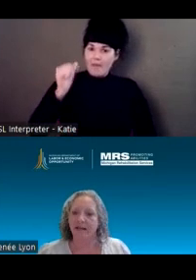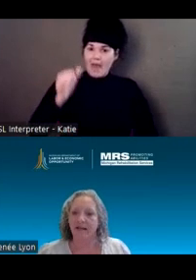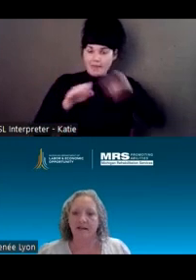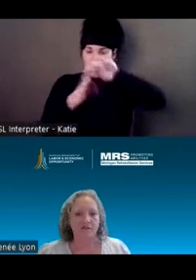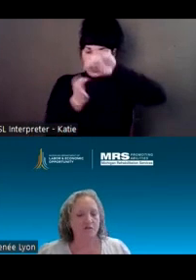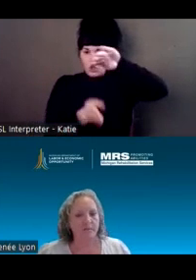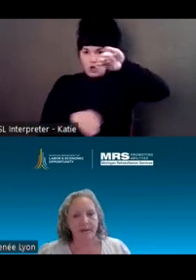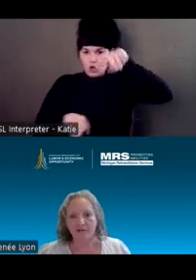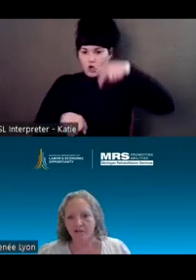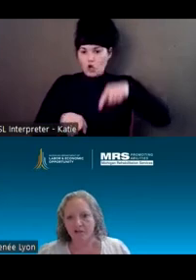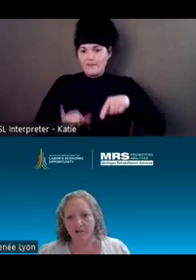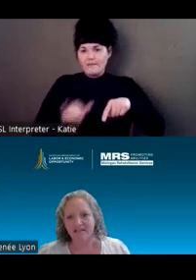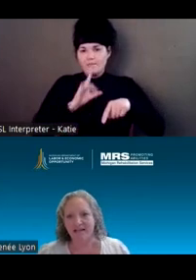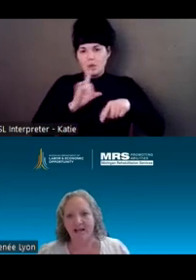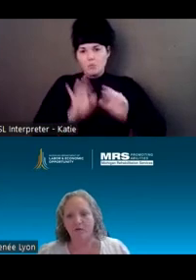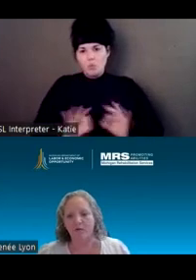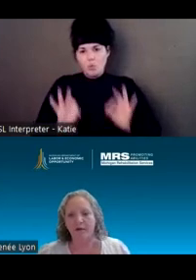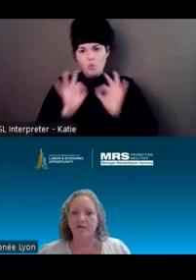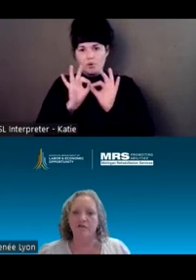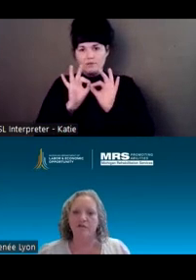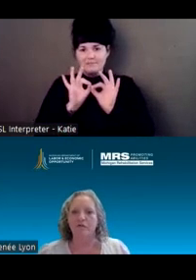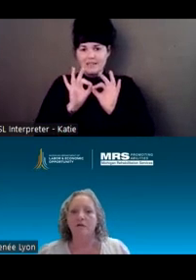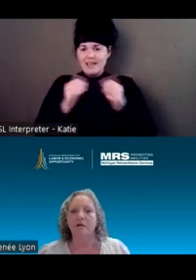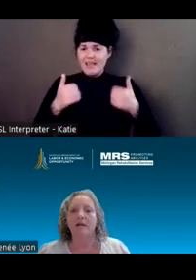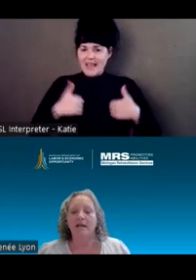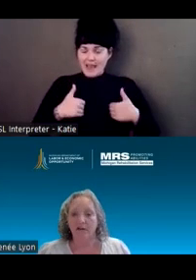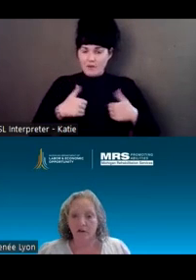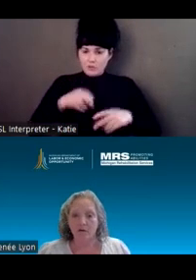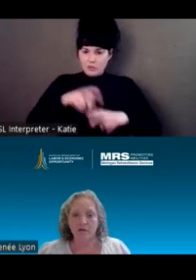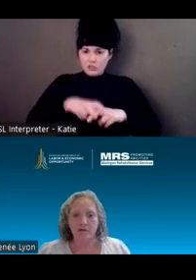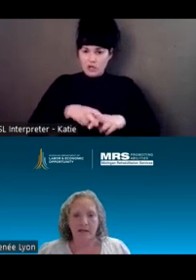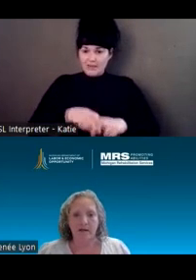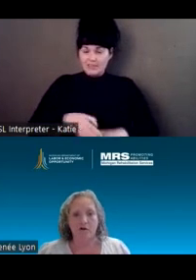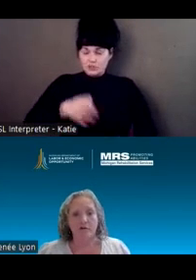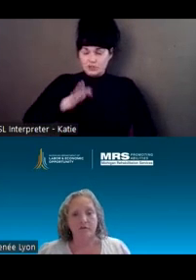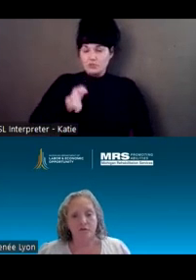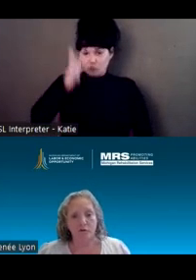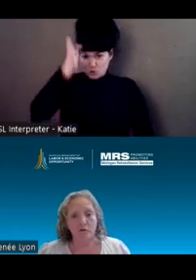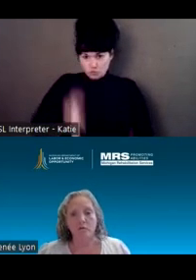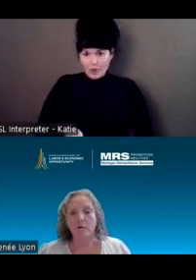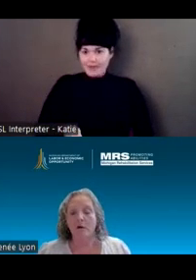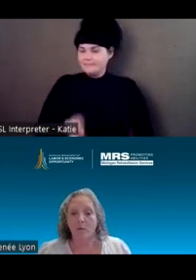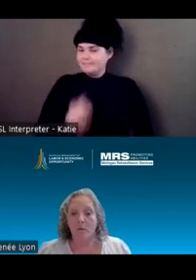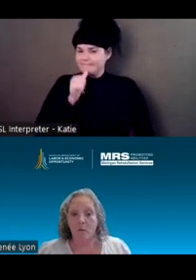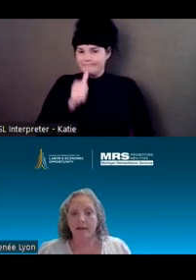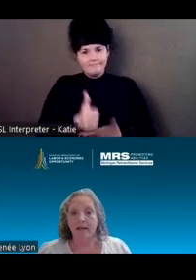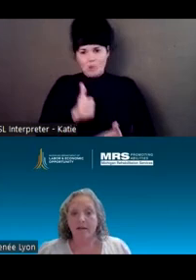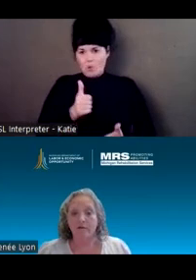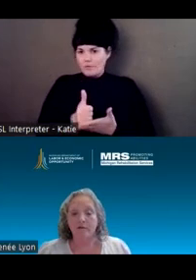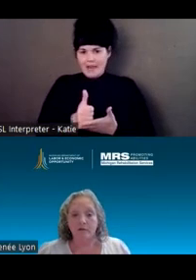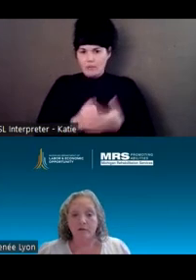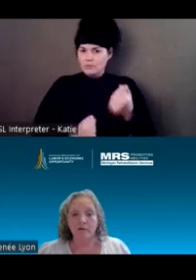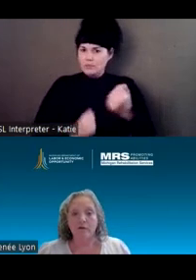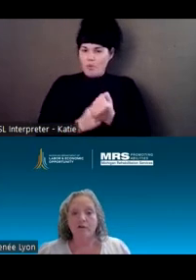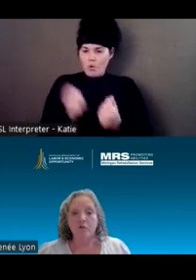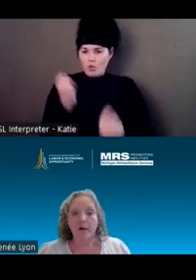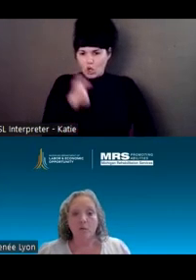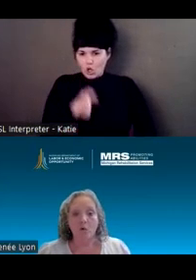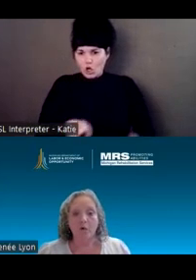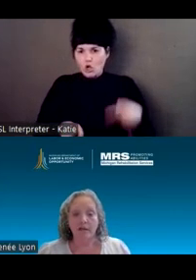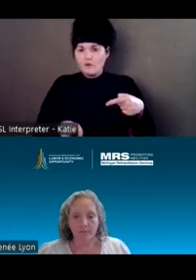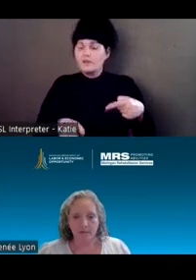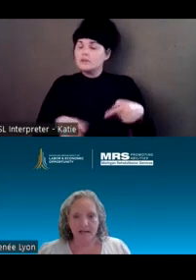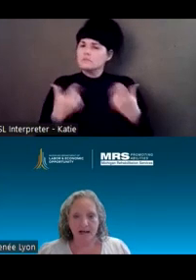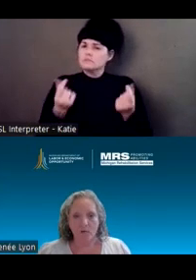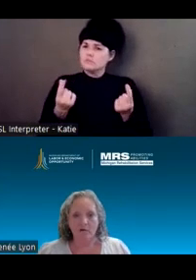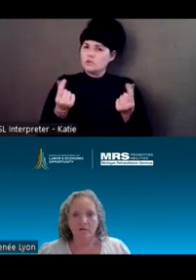important, and a straight back chair is not going to encourage that curve. So what can you do? You can try